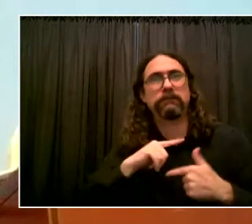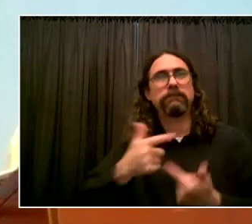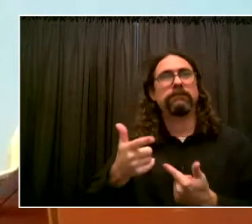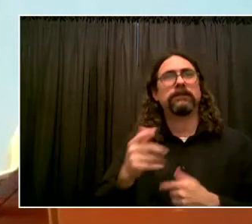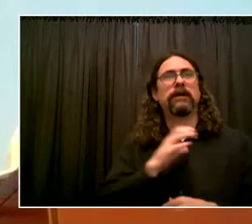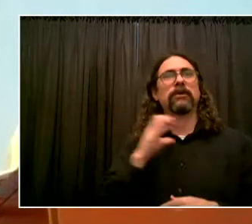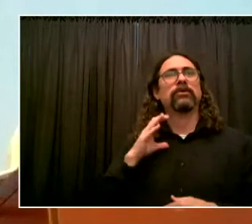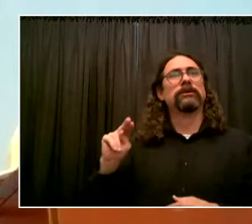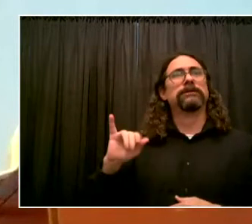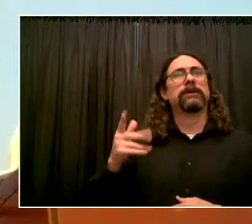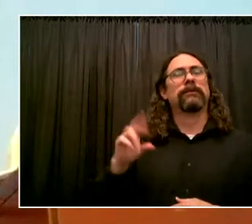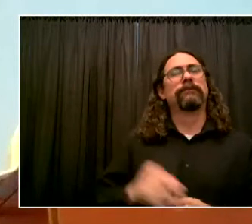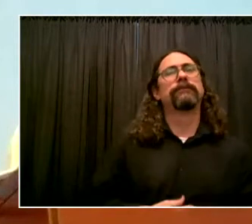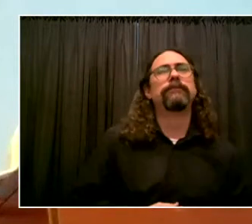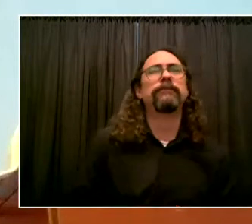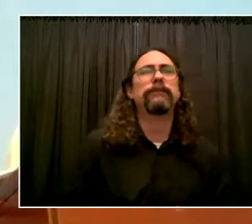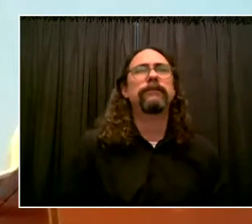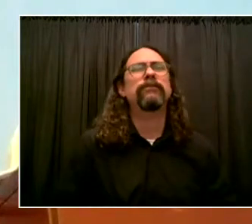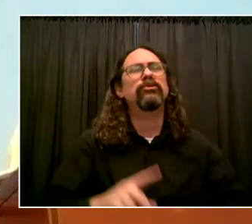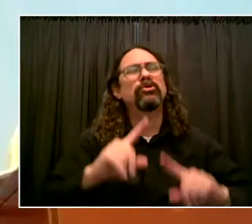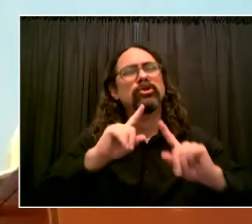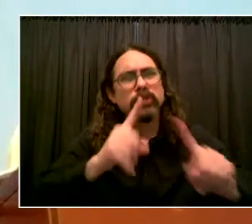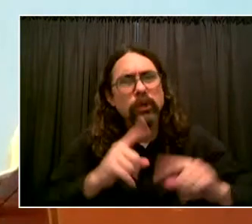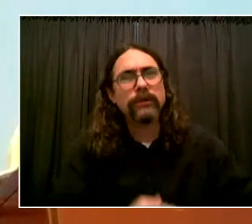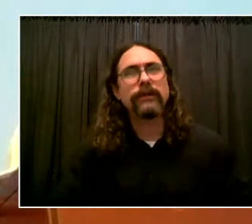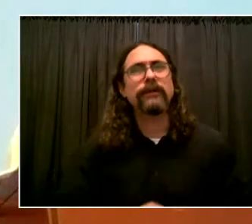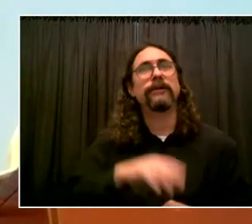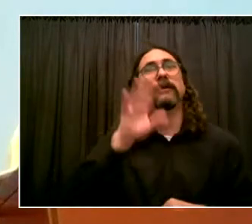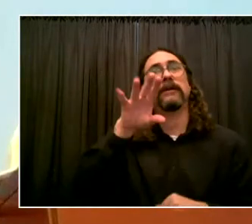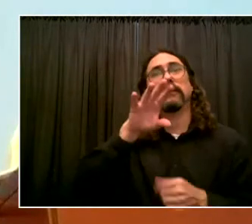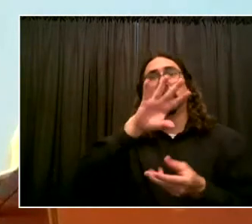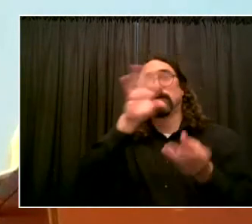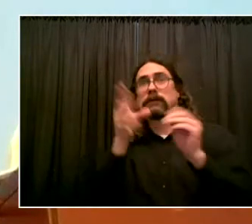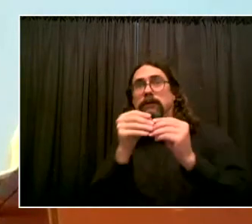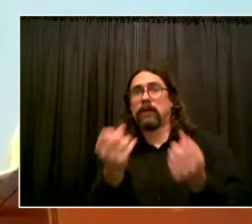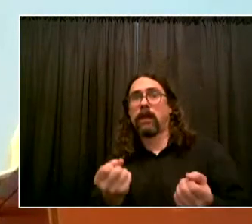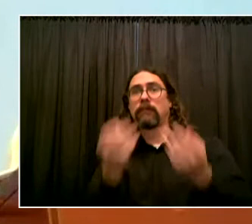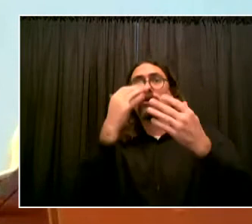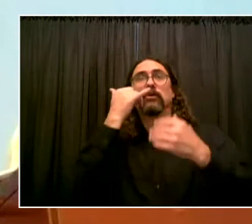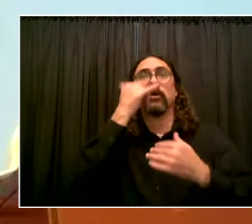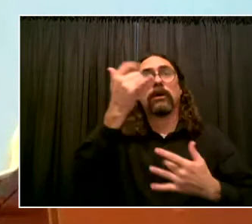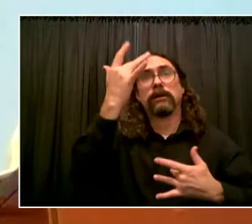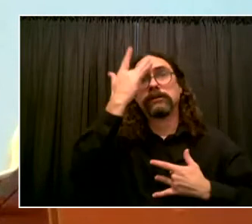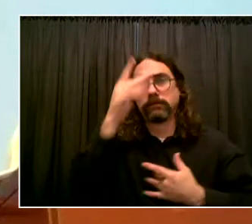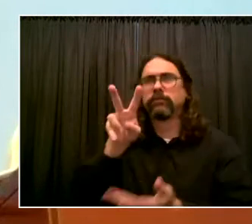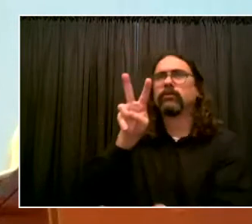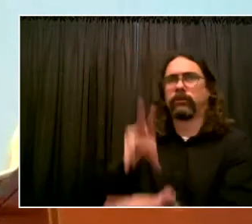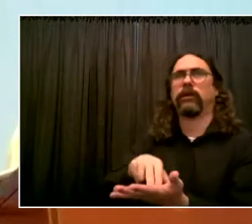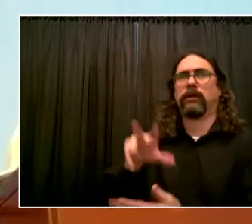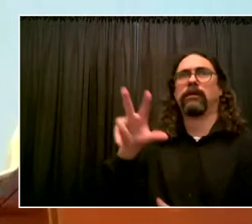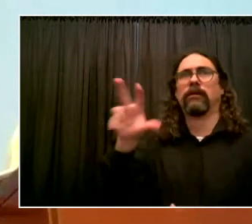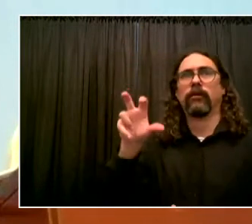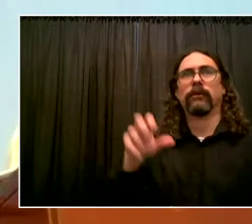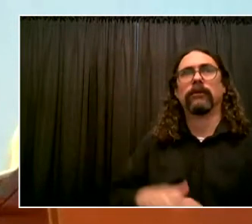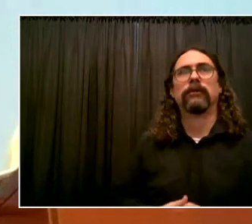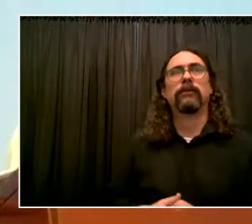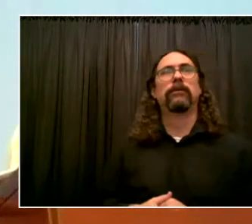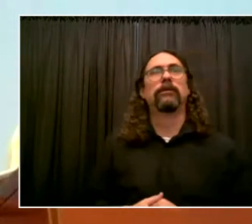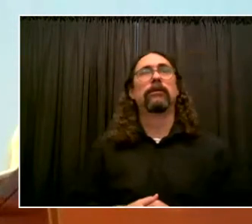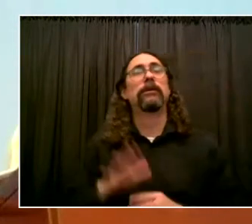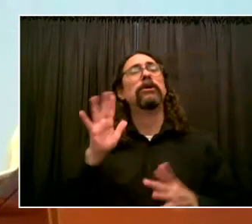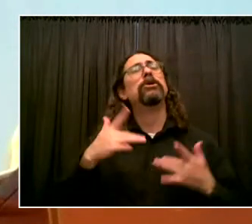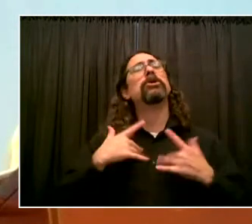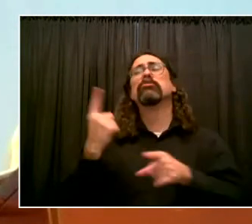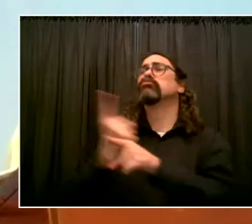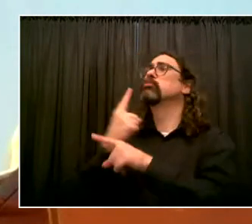should be under 1,000. And this all happened from the day the mandate began to now, has continued day